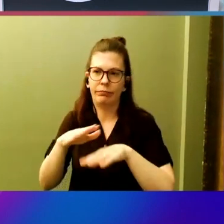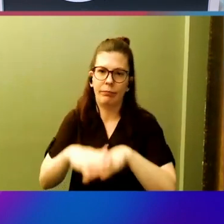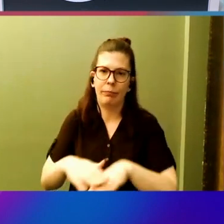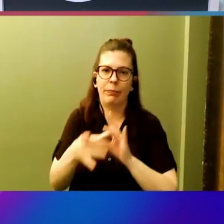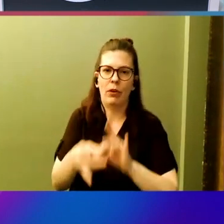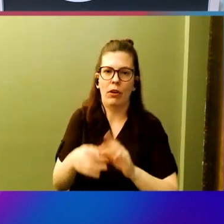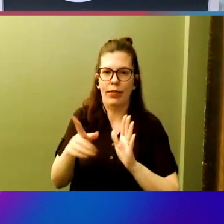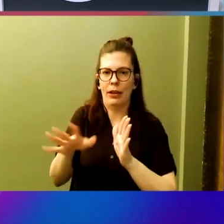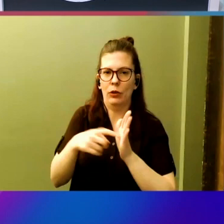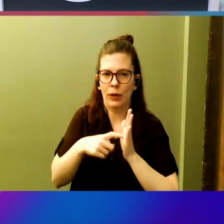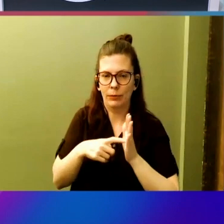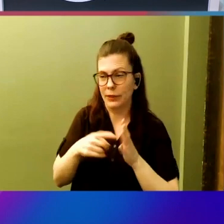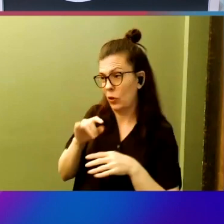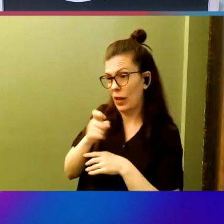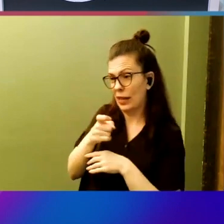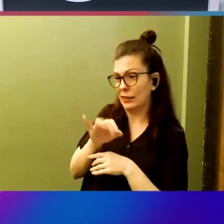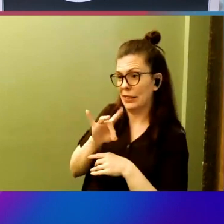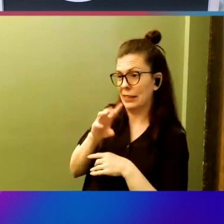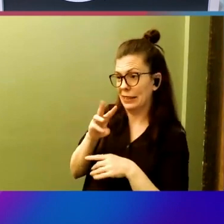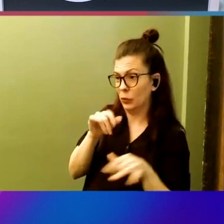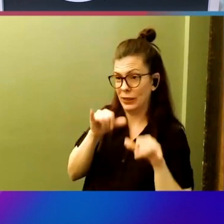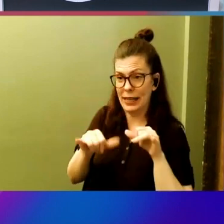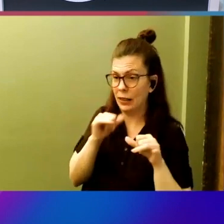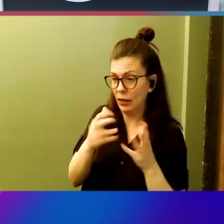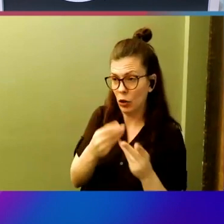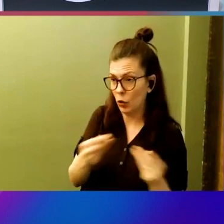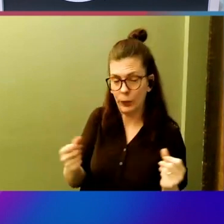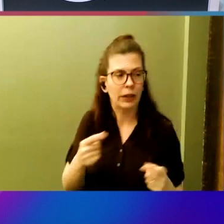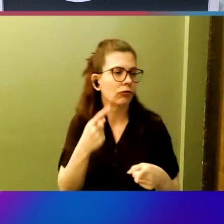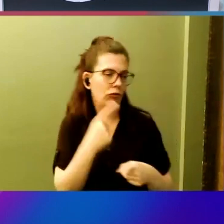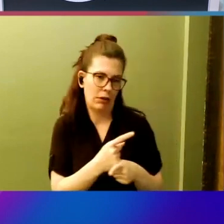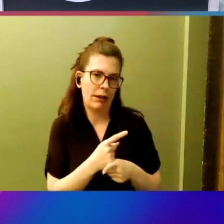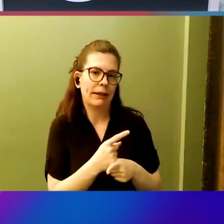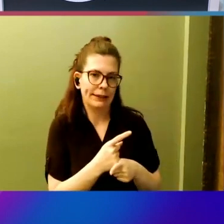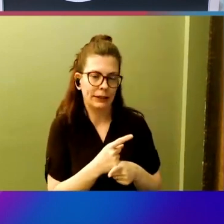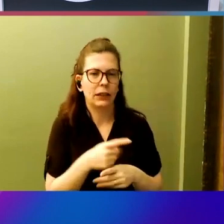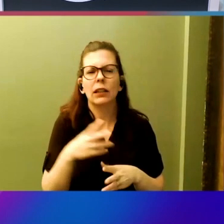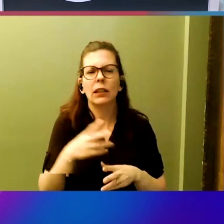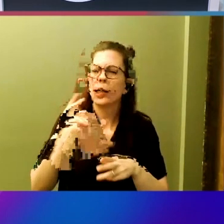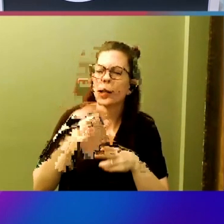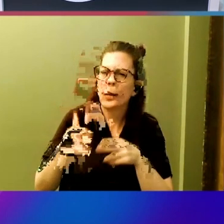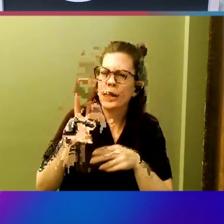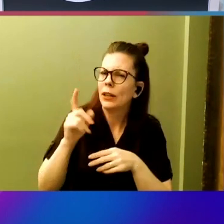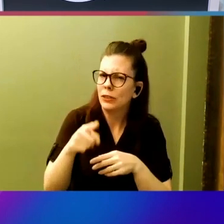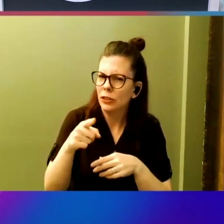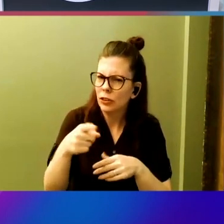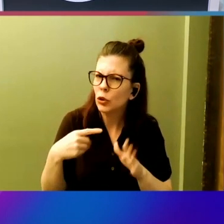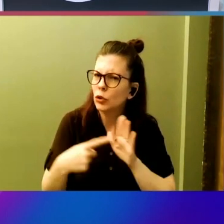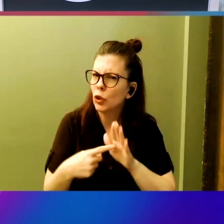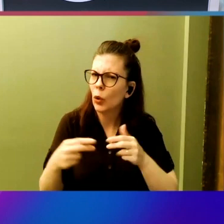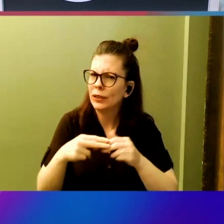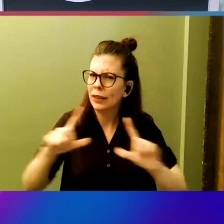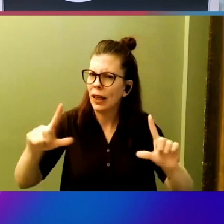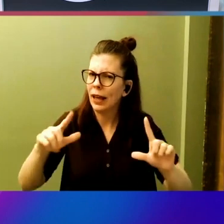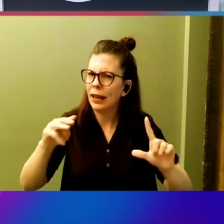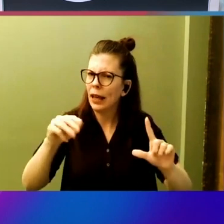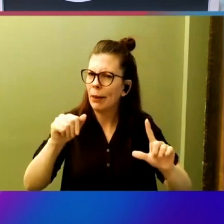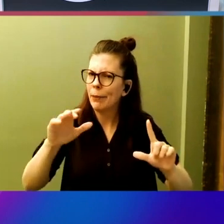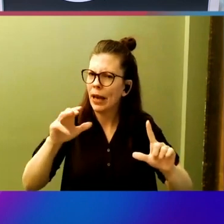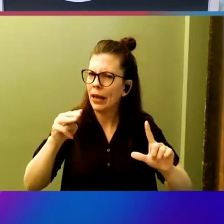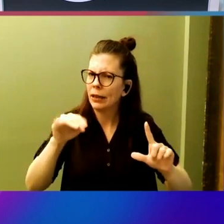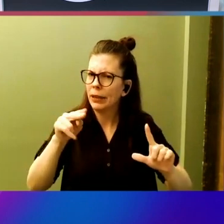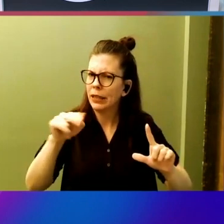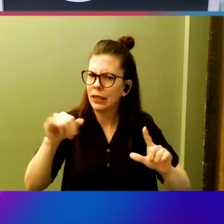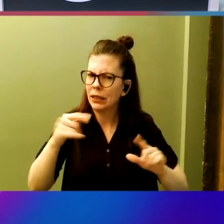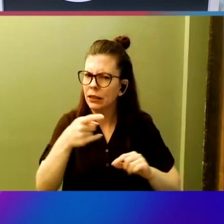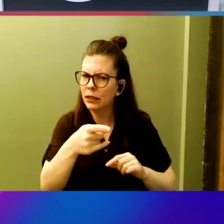It's not going anywhere. That's cool. Nice. Quick question. You showed that slide in the beginning, right? Where the Mac Mini was there. And can you just